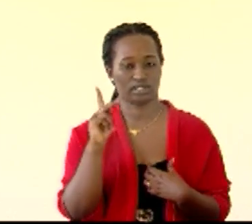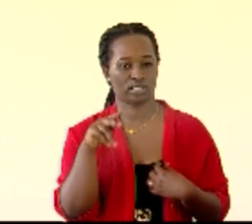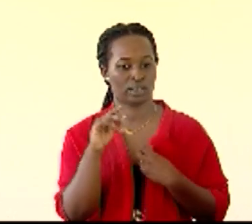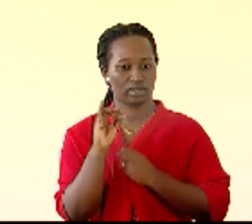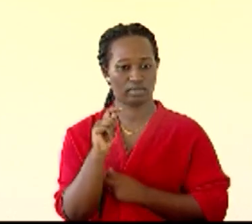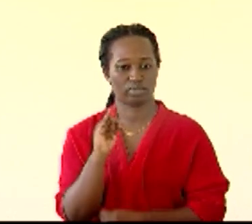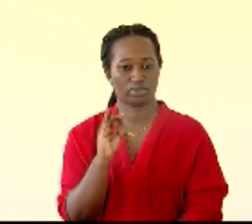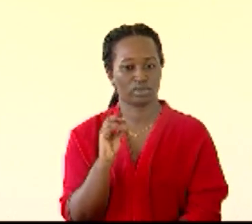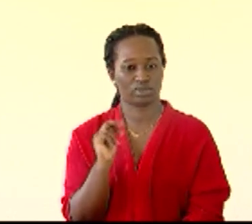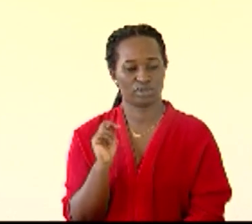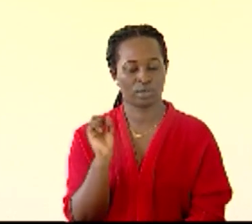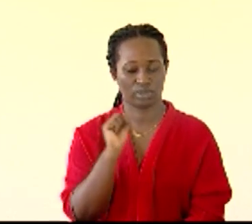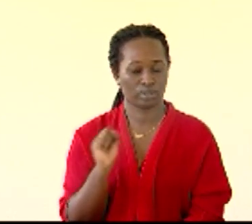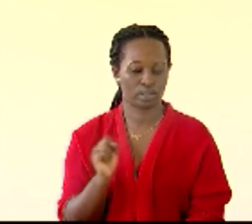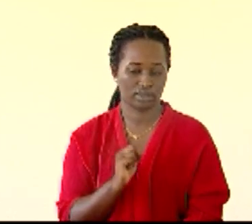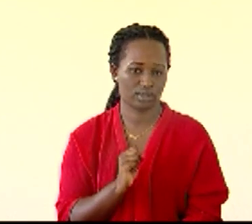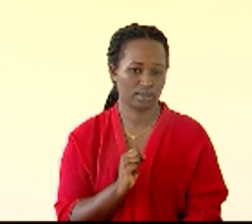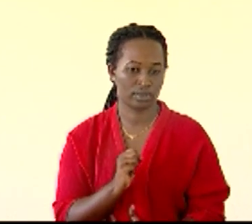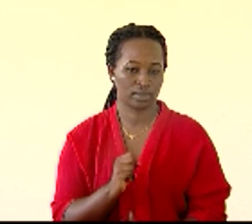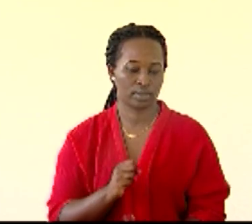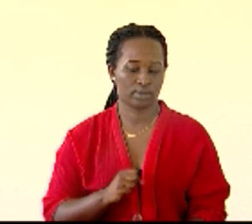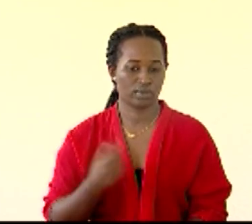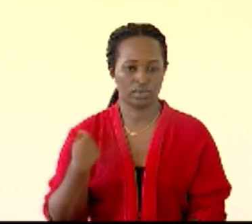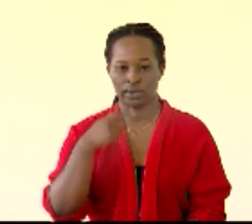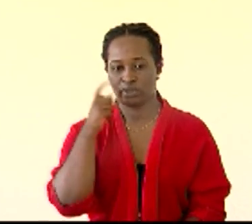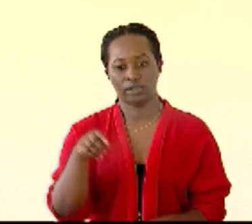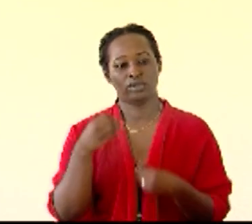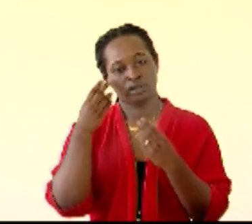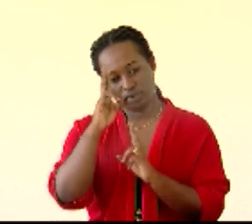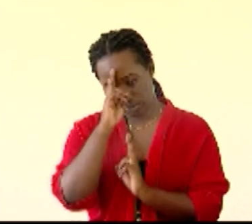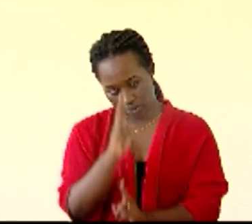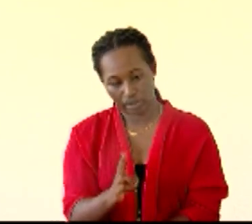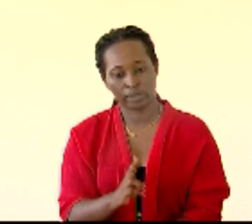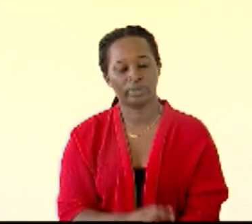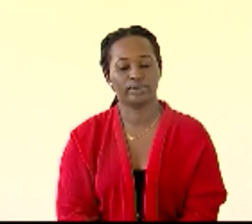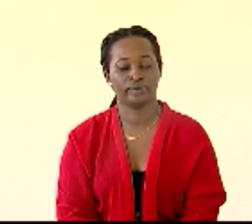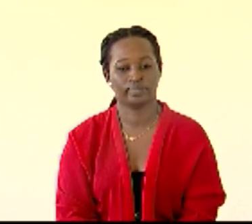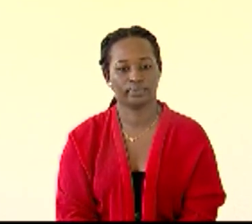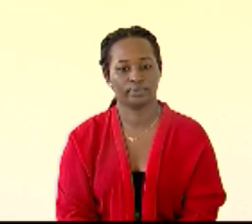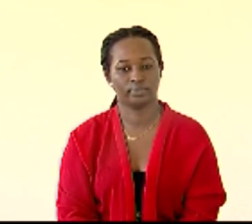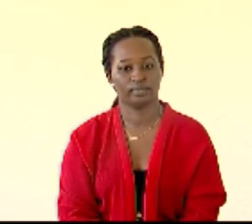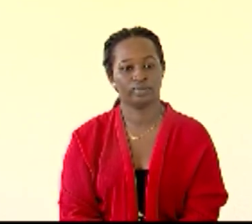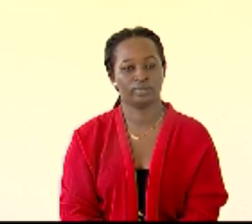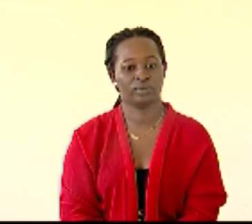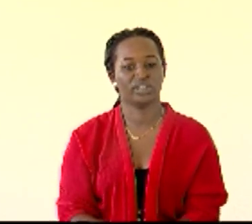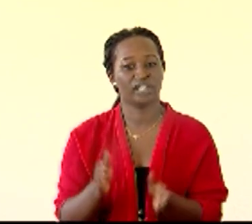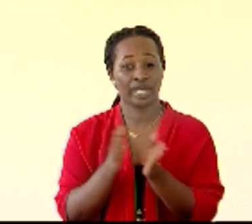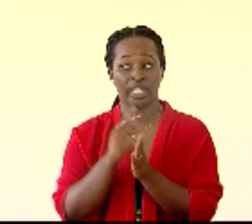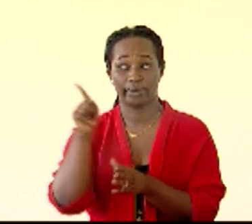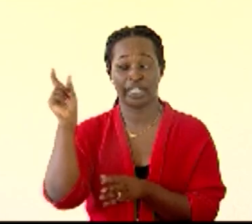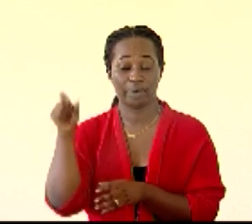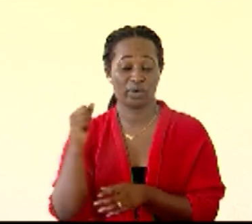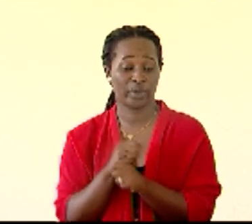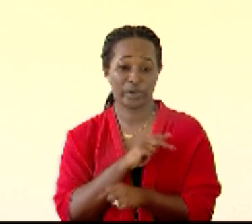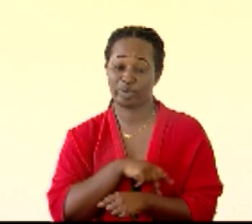miles and make sure that everyone sits. So you need to give them respect, and they have to eat even before others.